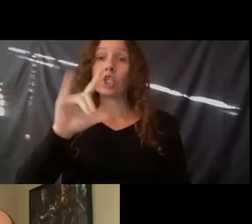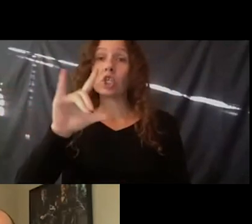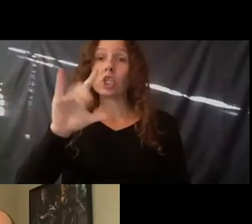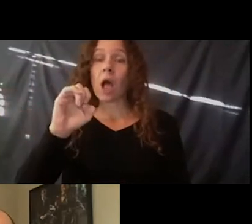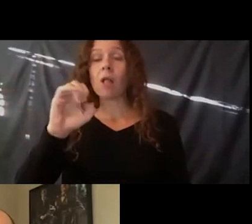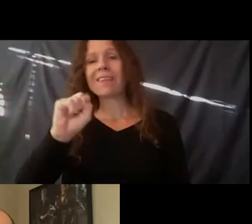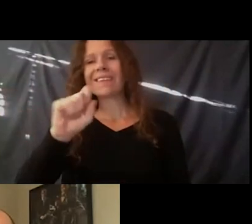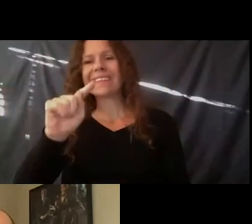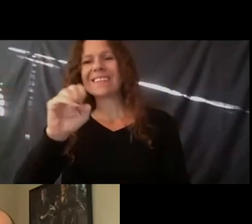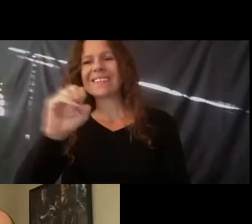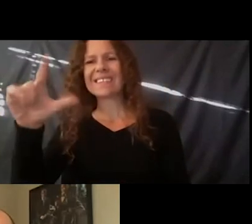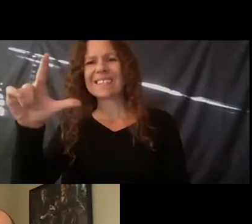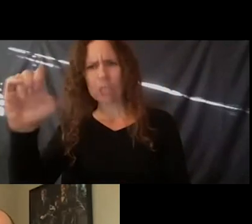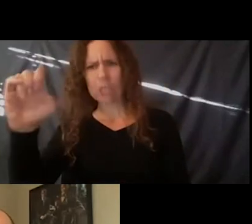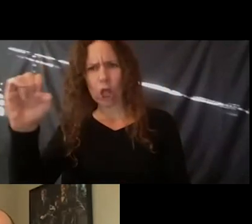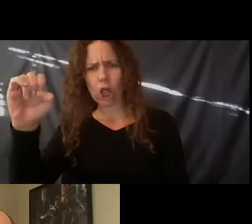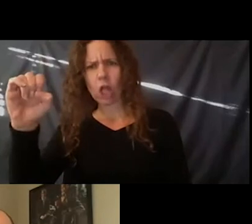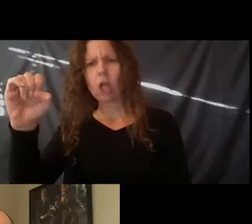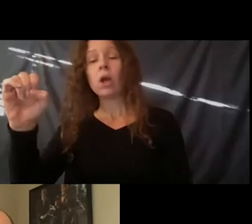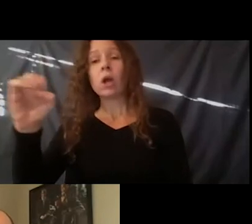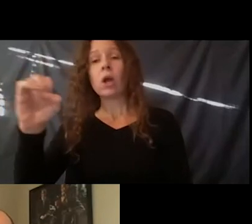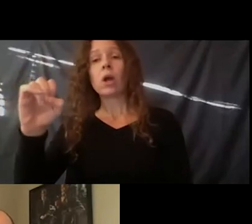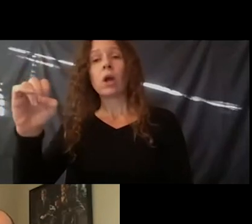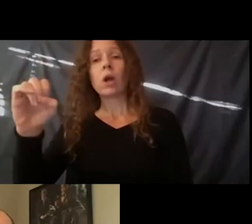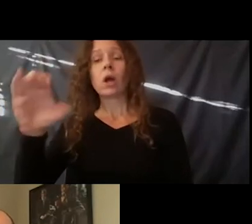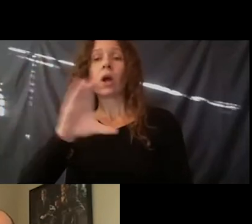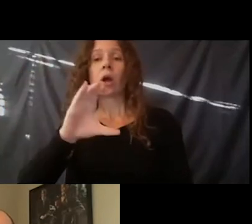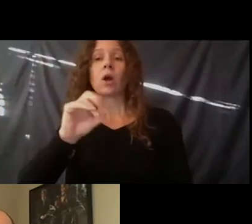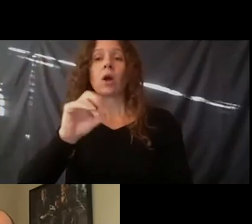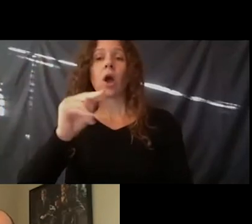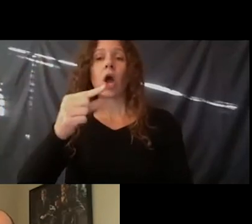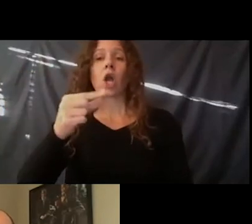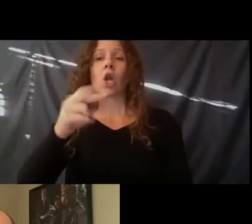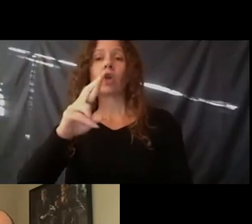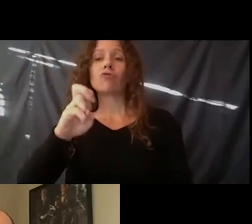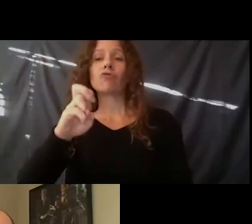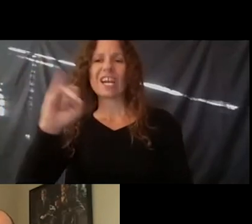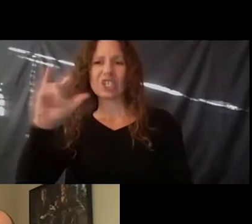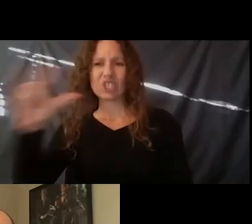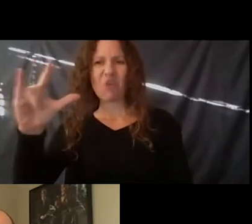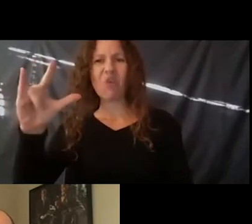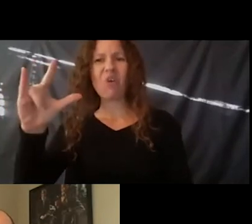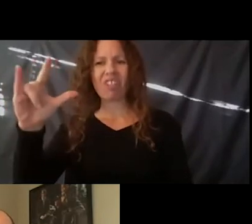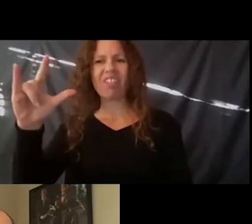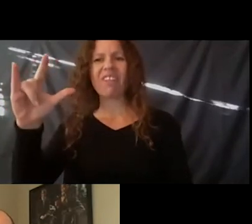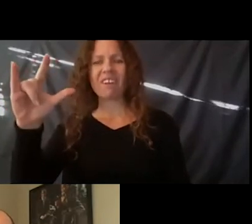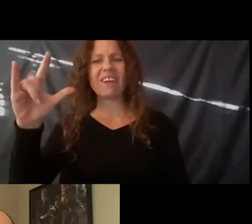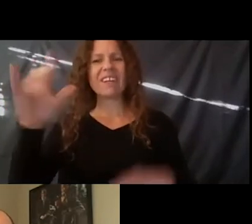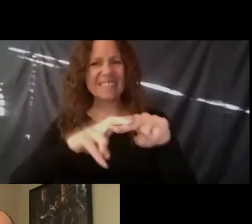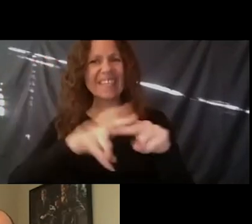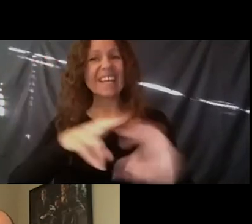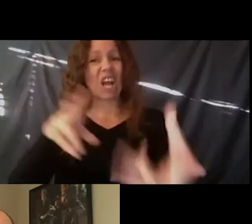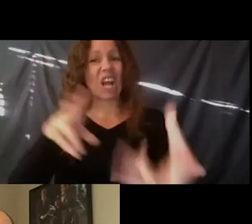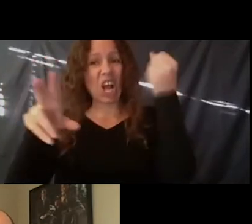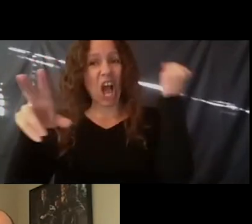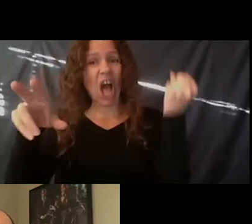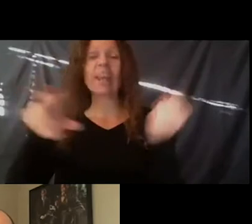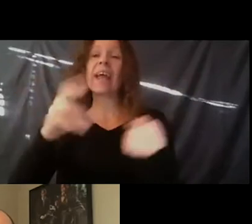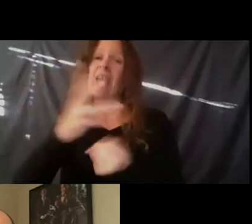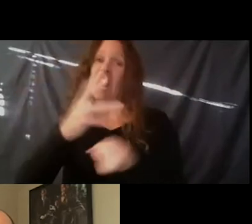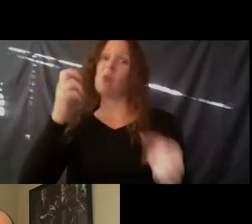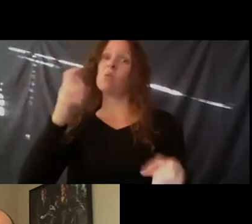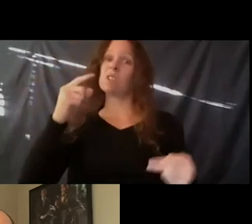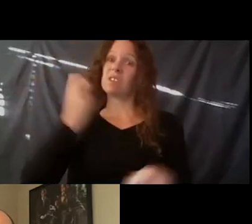Who took the congressional seat, and that's a very difficult seat to take, right? So we have to bring all of